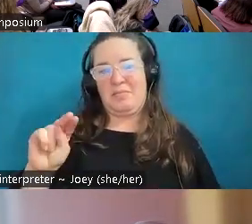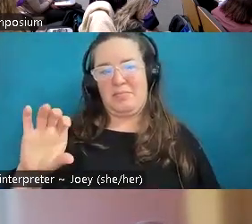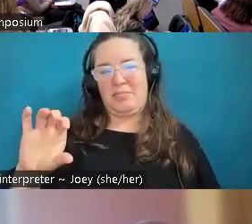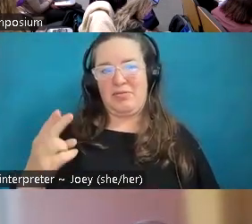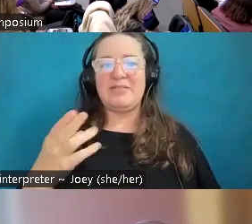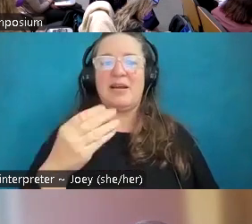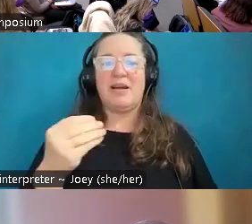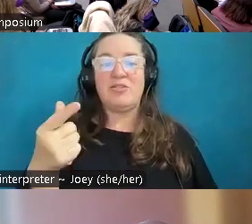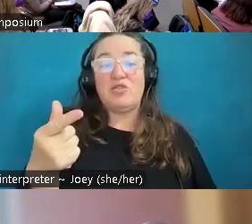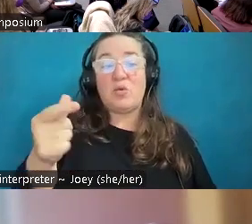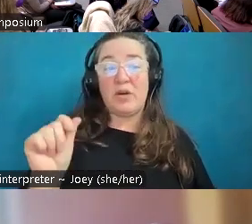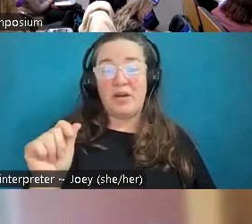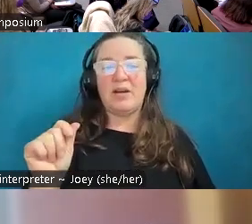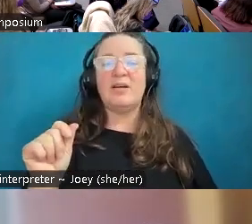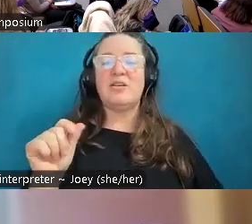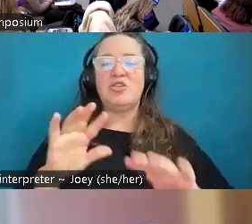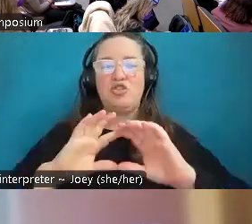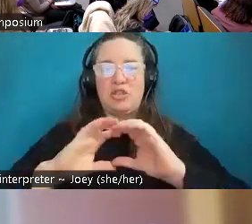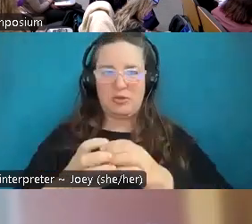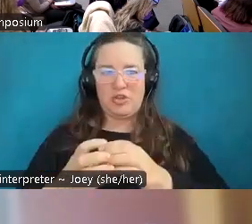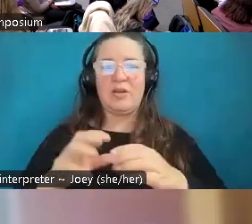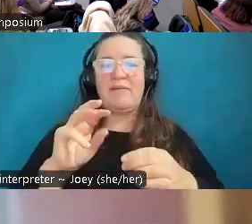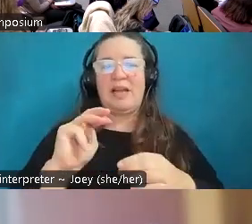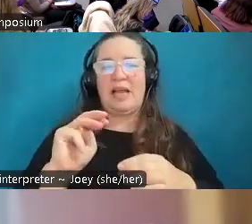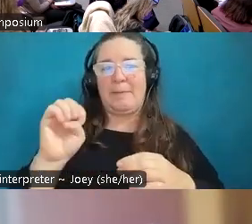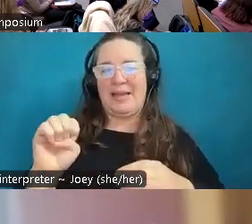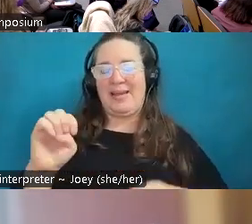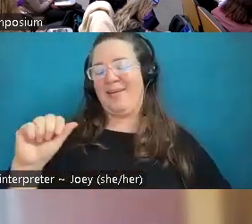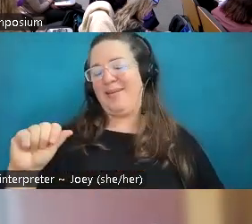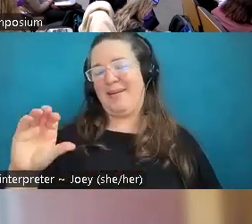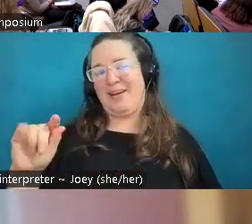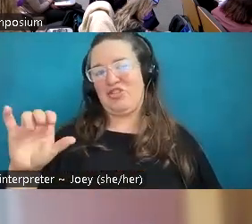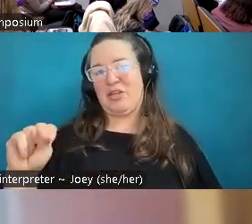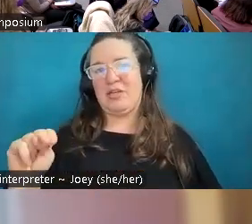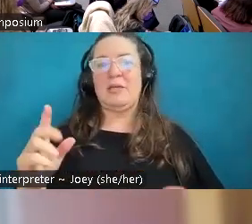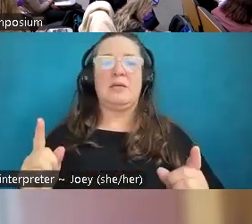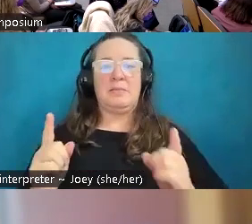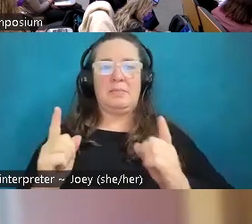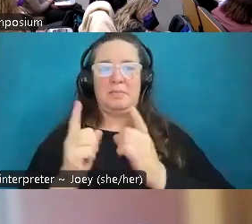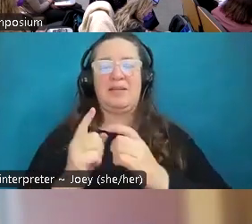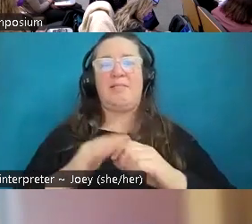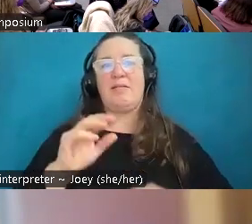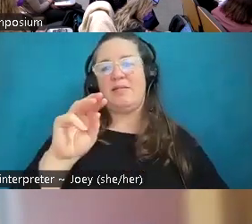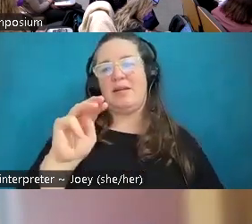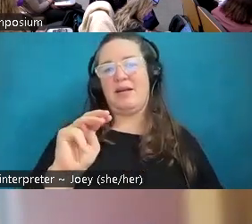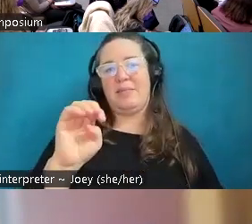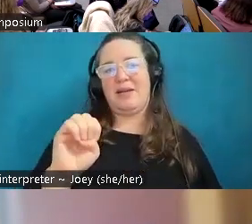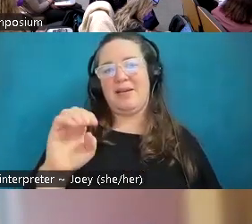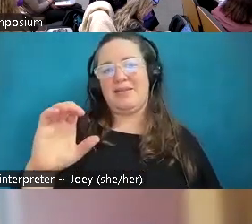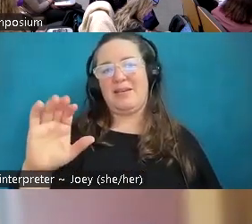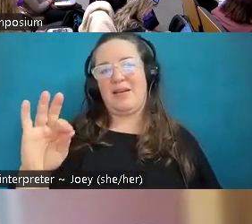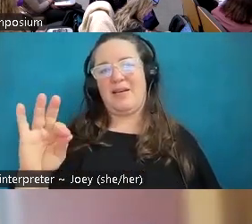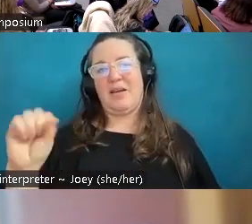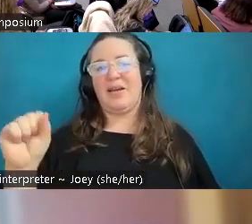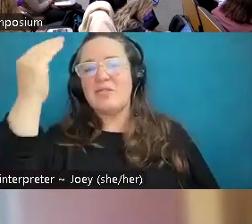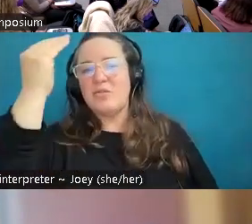of ME Action, who met on International MECFS Awareness Day on the CDC's campus just